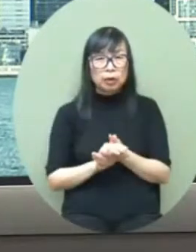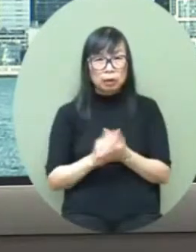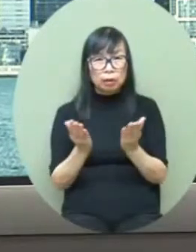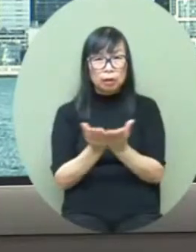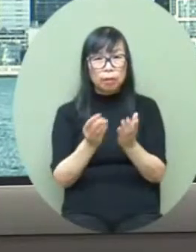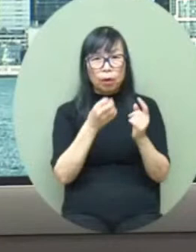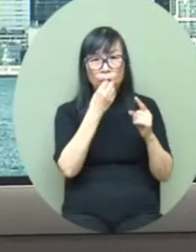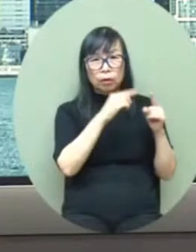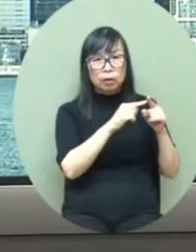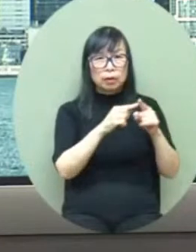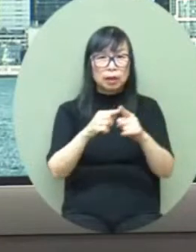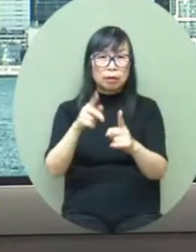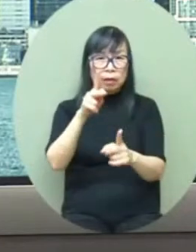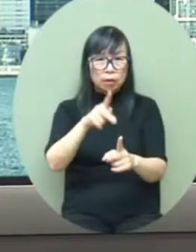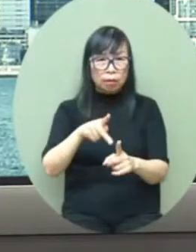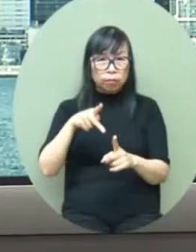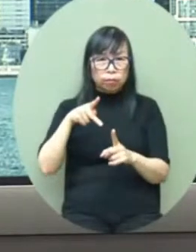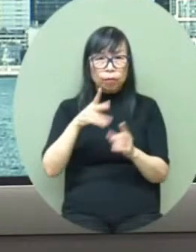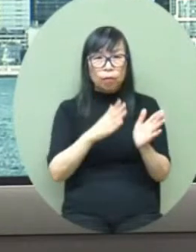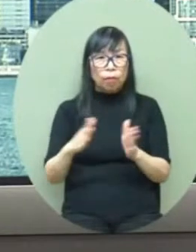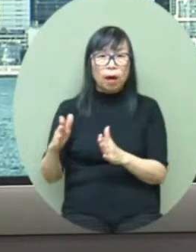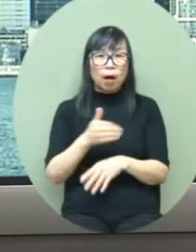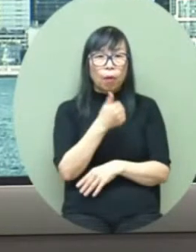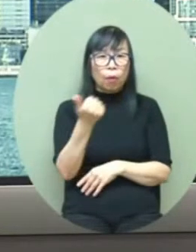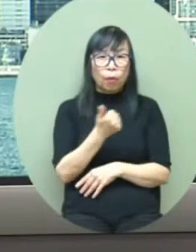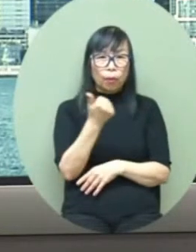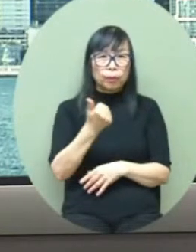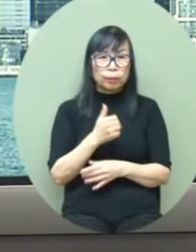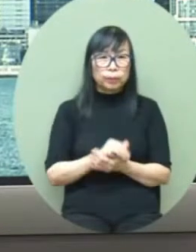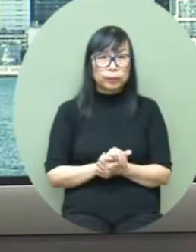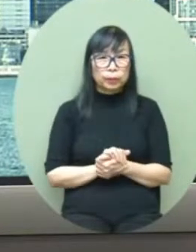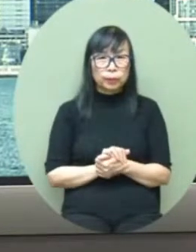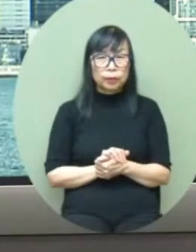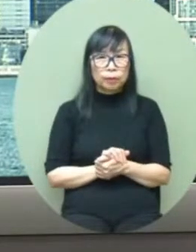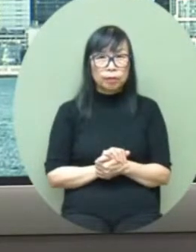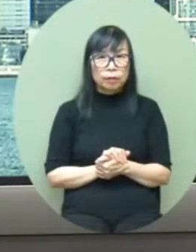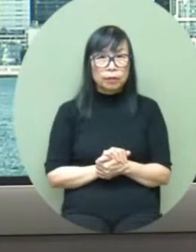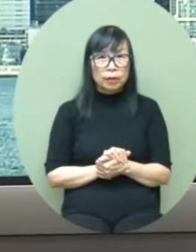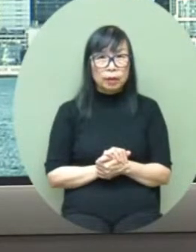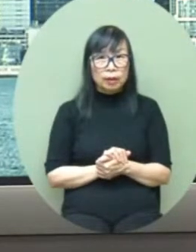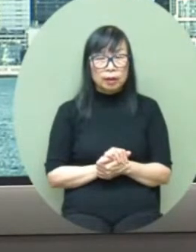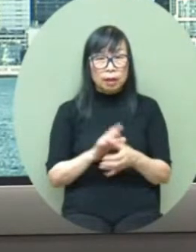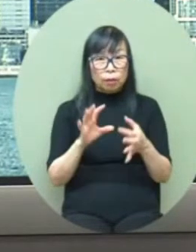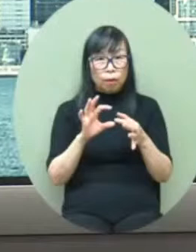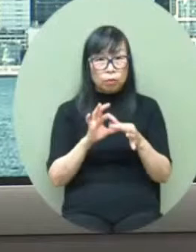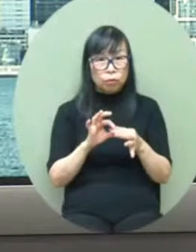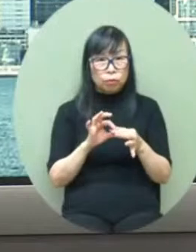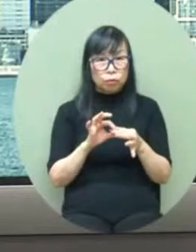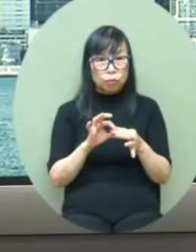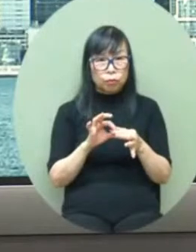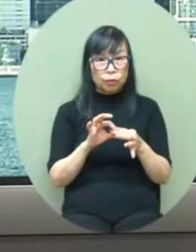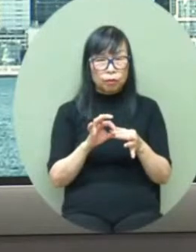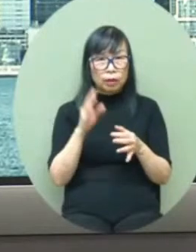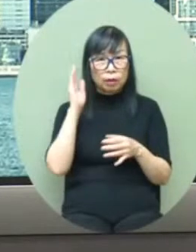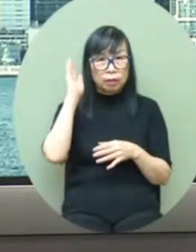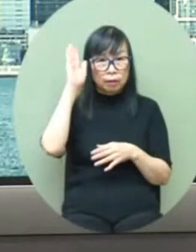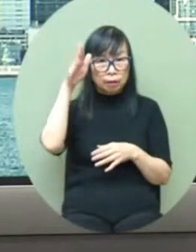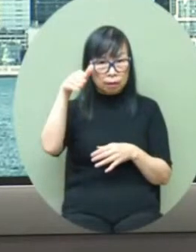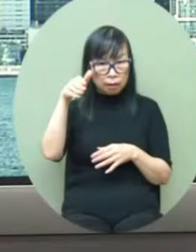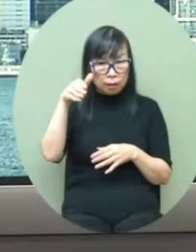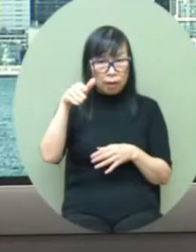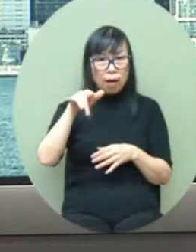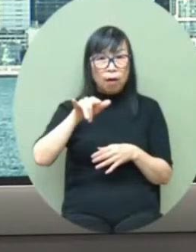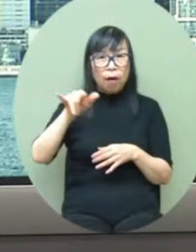system. As regard my visits overseas, I have, since I have